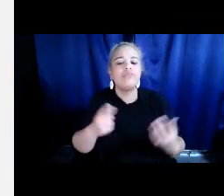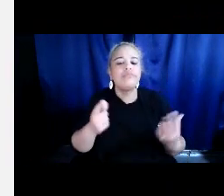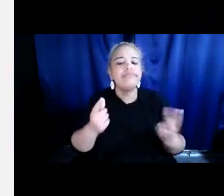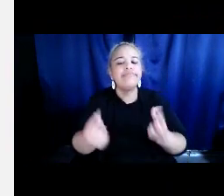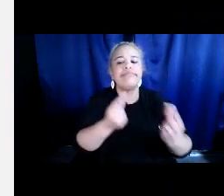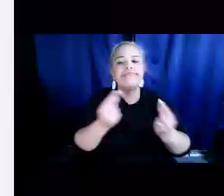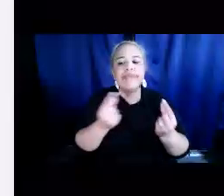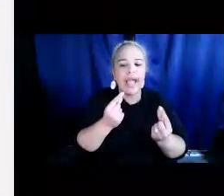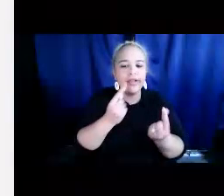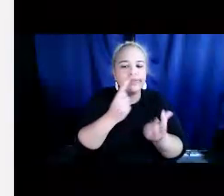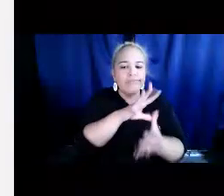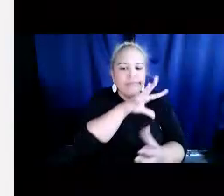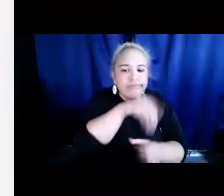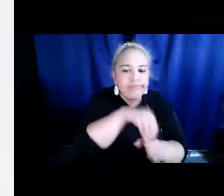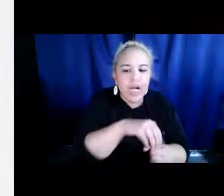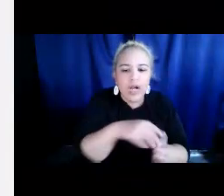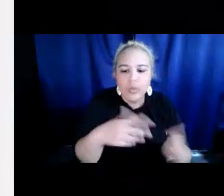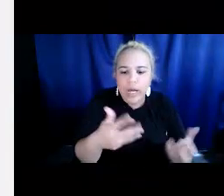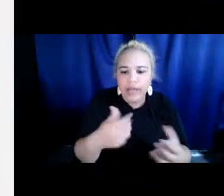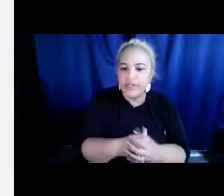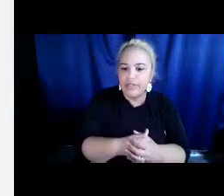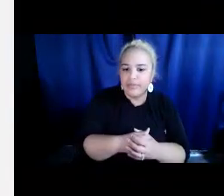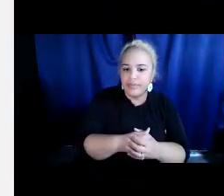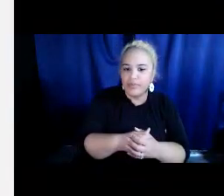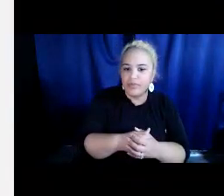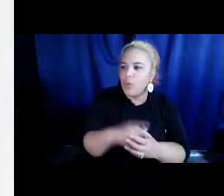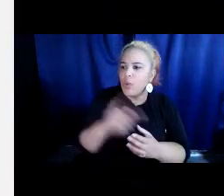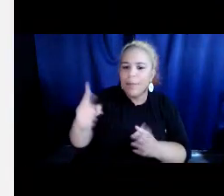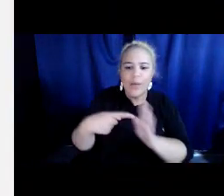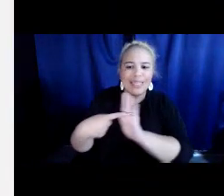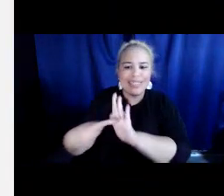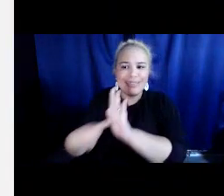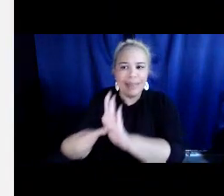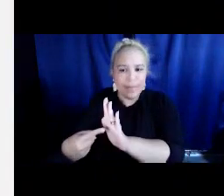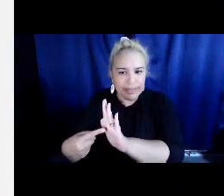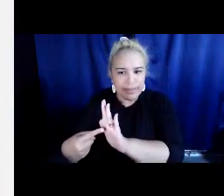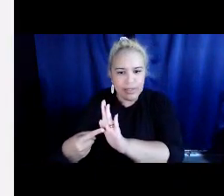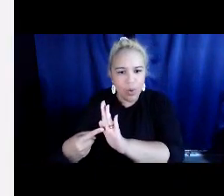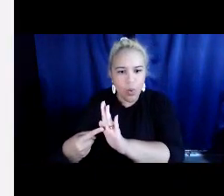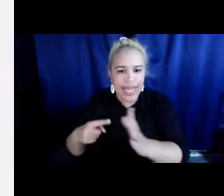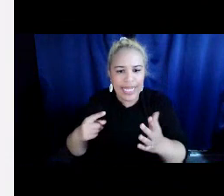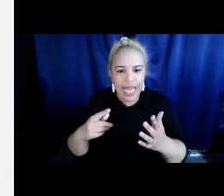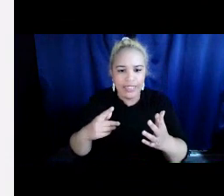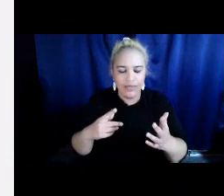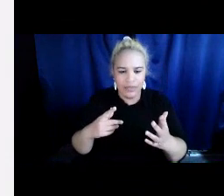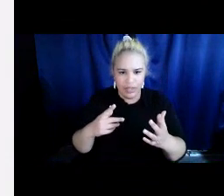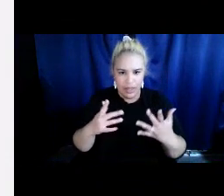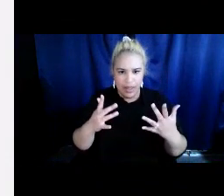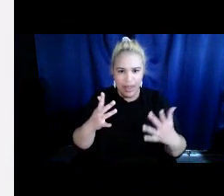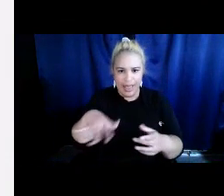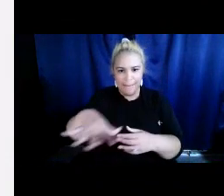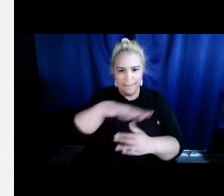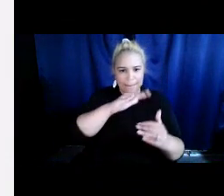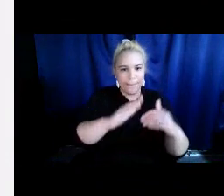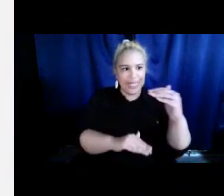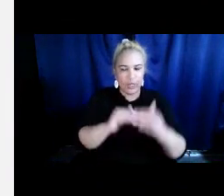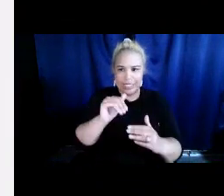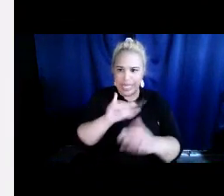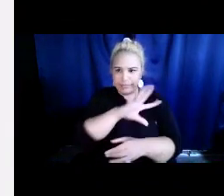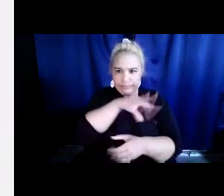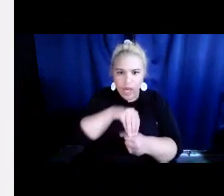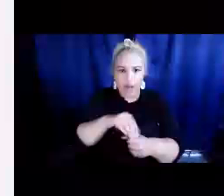the area, features like restrooms, drinking fountains, stairs, ramps, and elevators. While social narratives